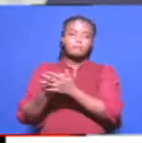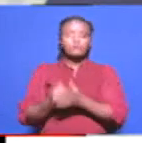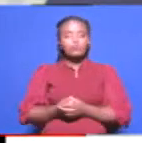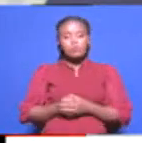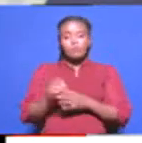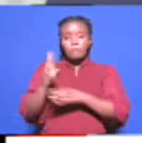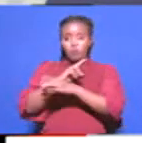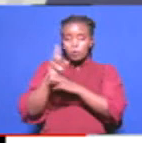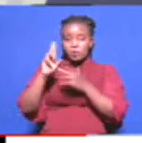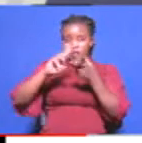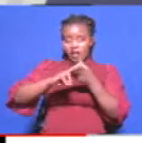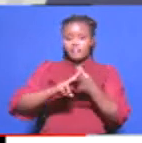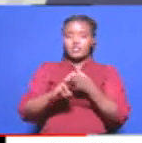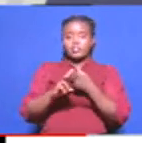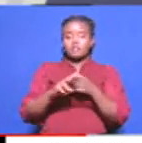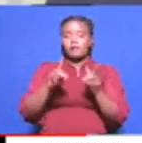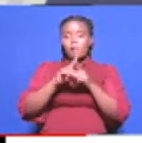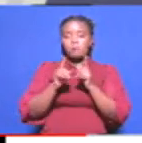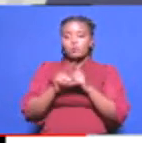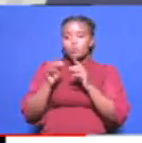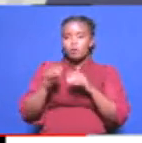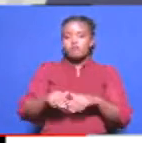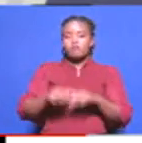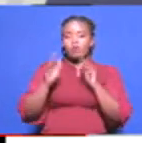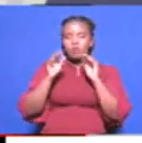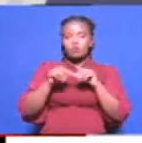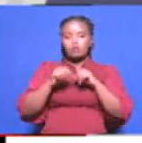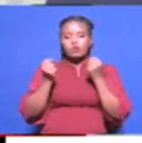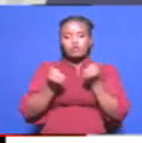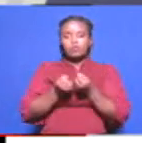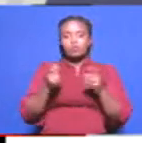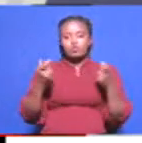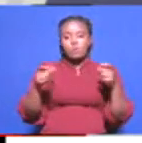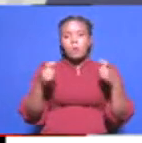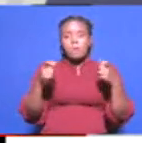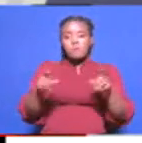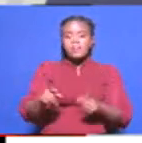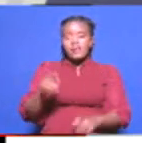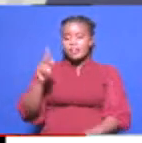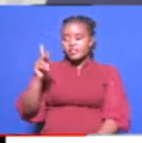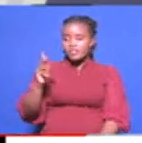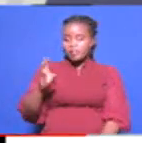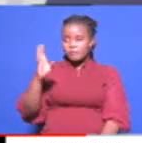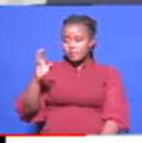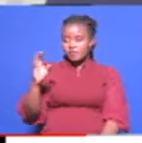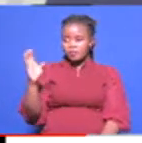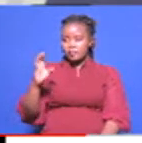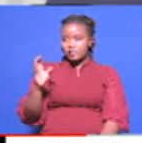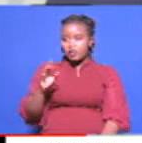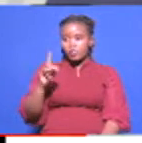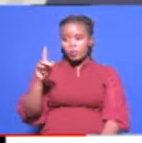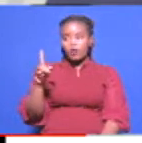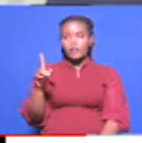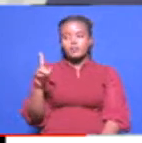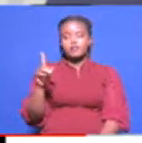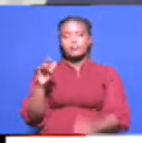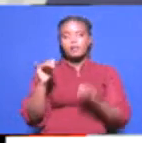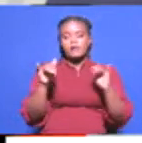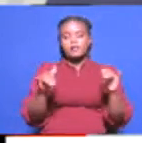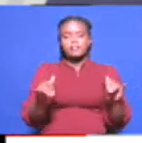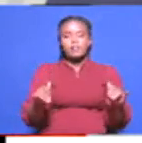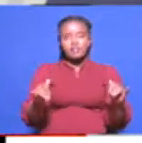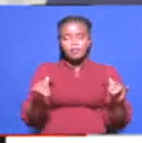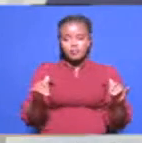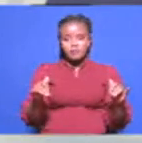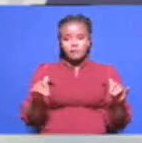Prime Edition and also just follow us on social media at KBC Channel 1. We are going to be coming back with much more. Don't go too far.